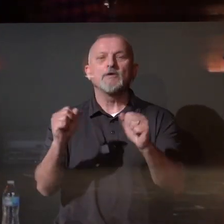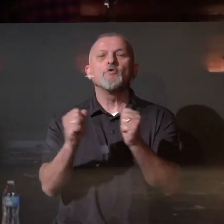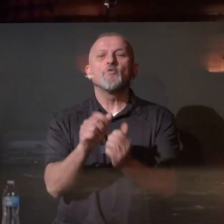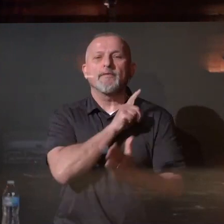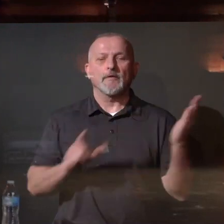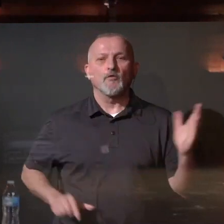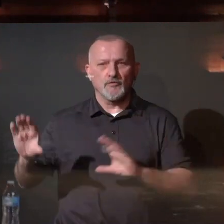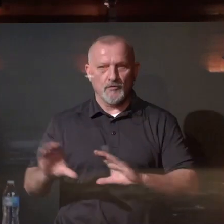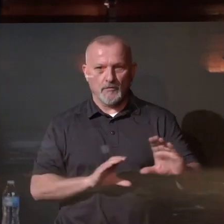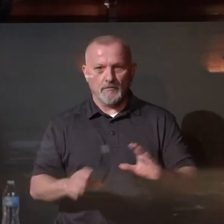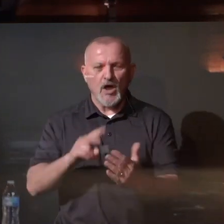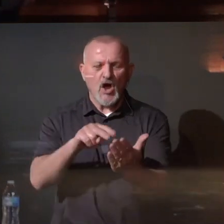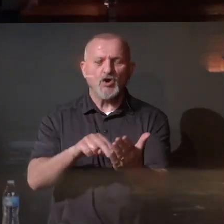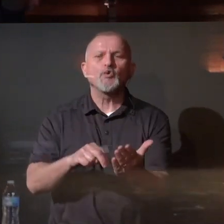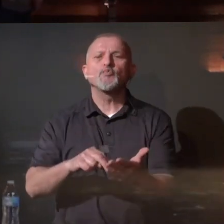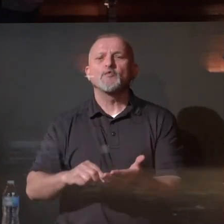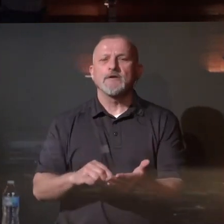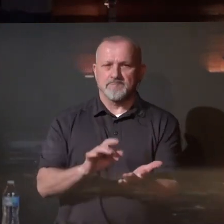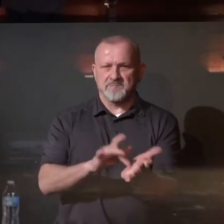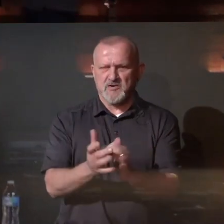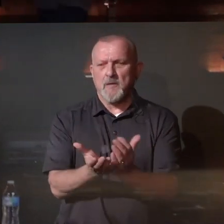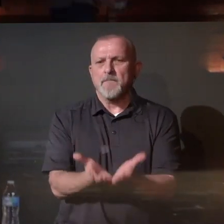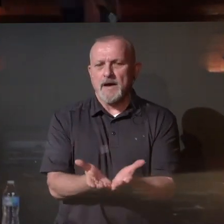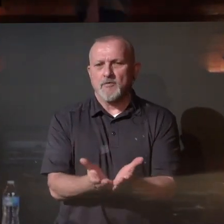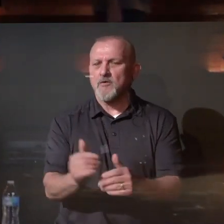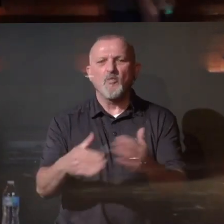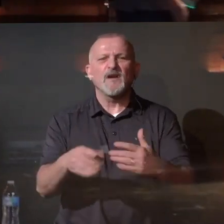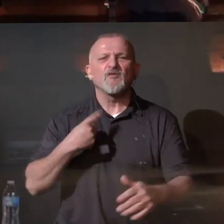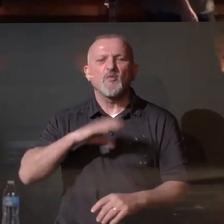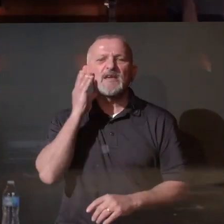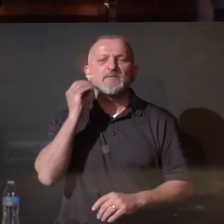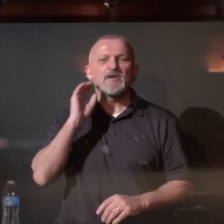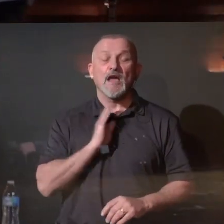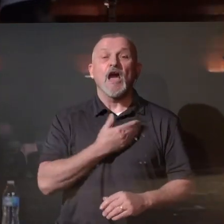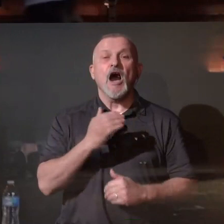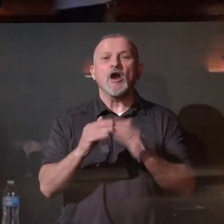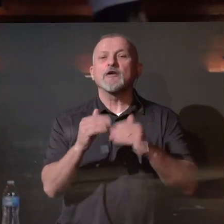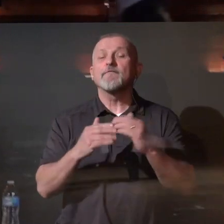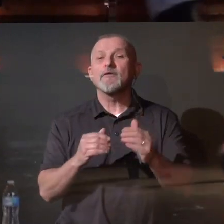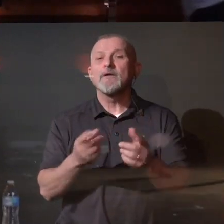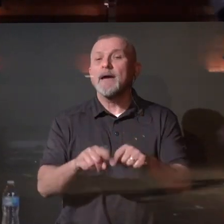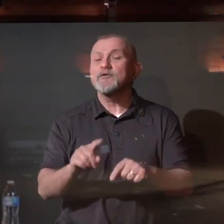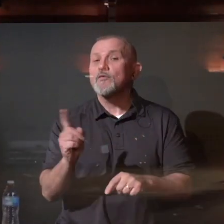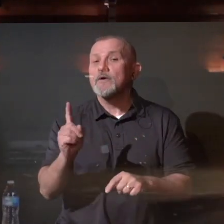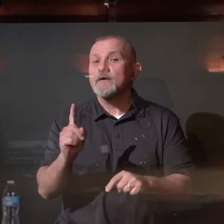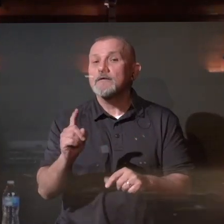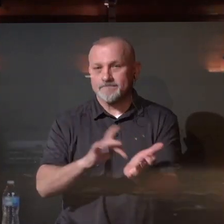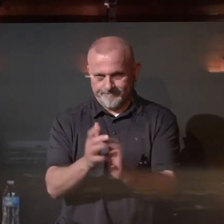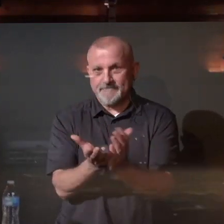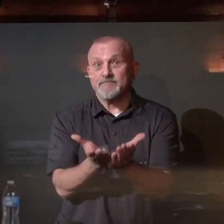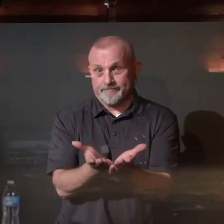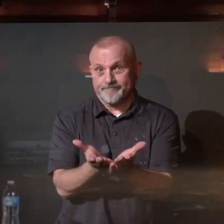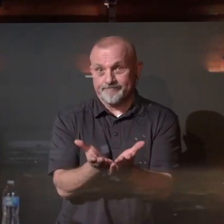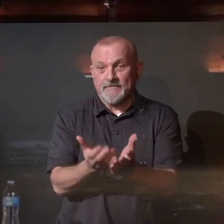With the work of the Lord. I want to read you a scripture this morning. You know, whatever we face, we get our comfort from the Word of God. And this morning,